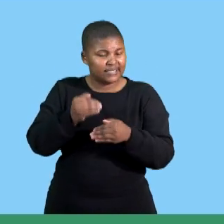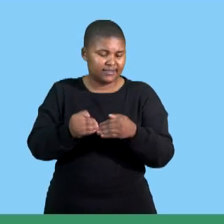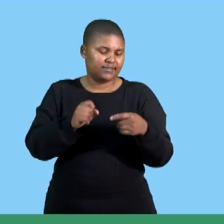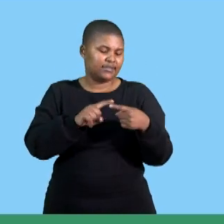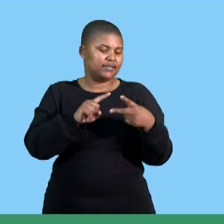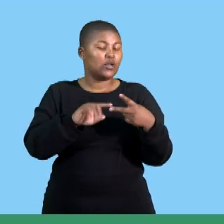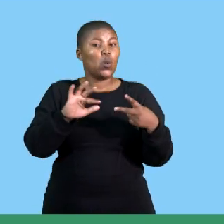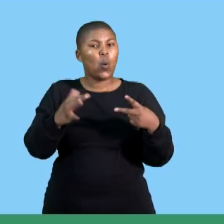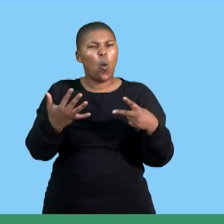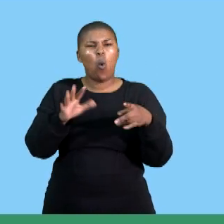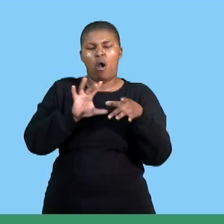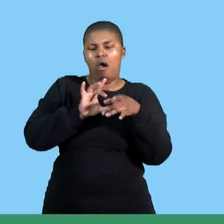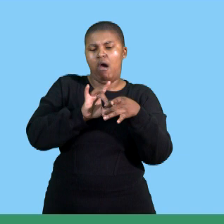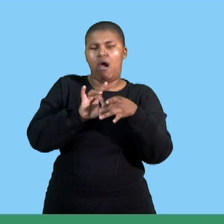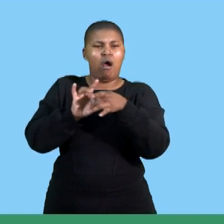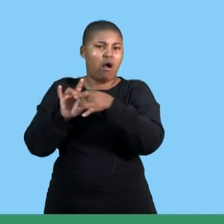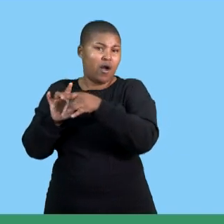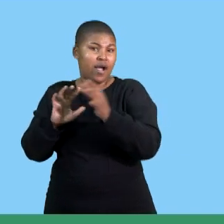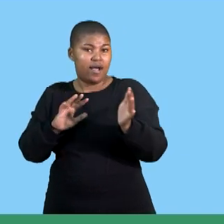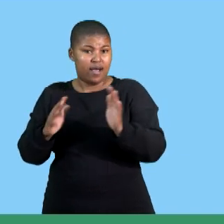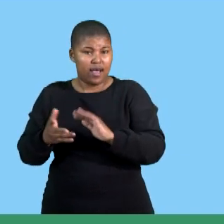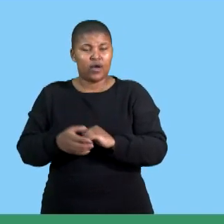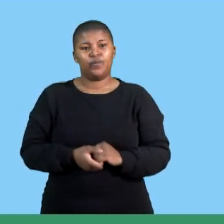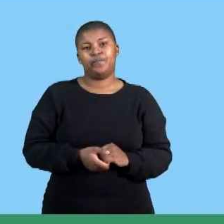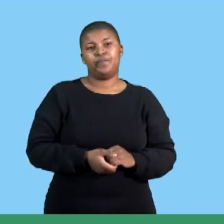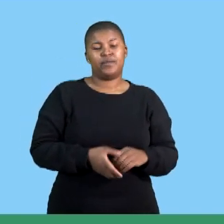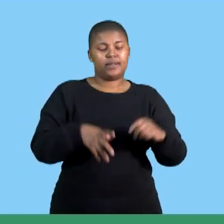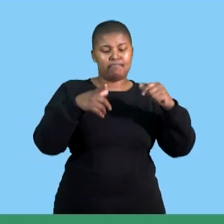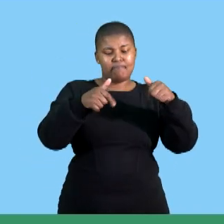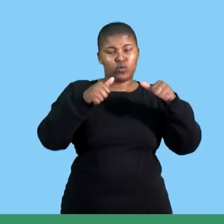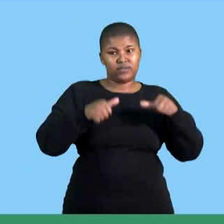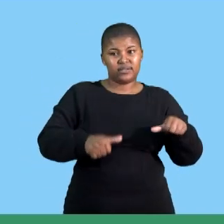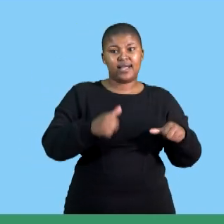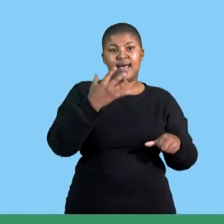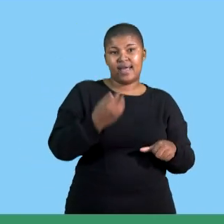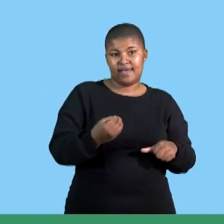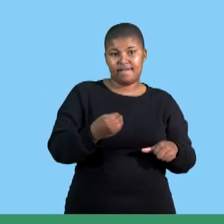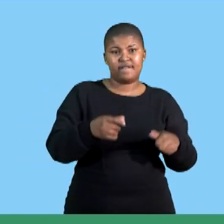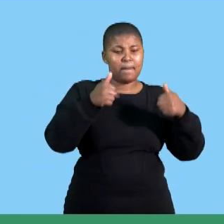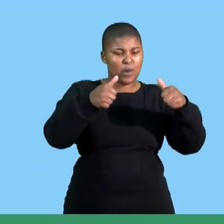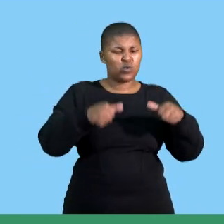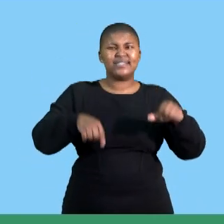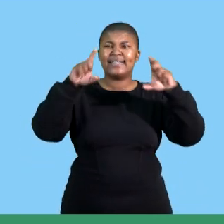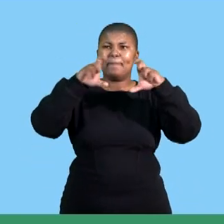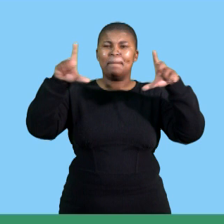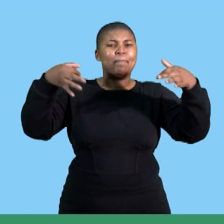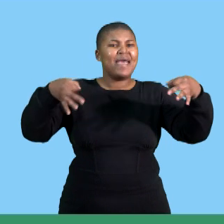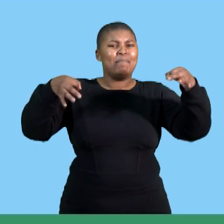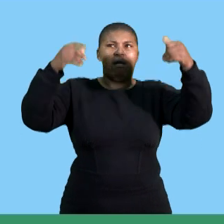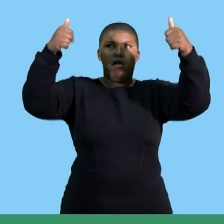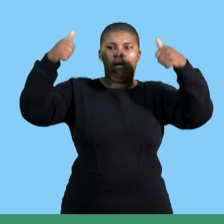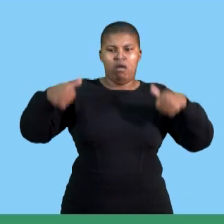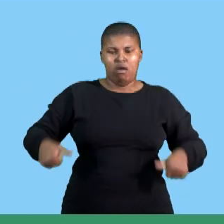processes or relationships. Then we have a poster. Posters are often a large sheet of